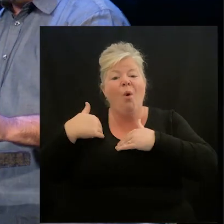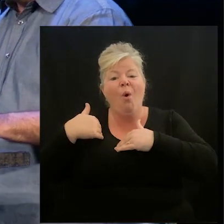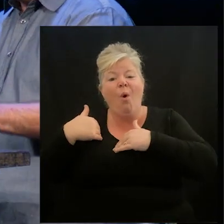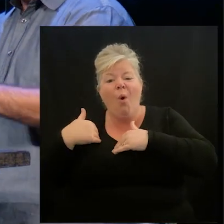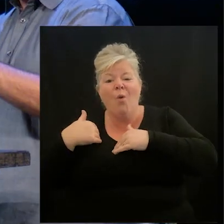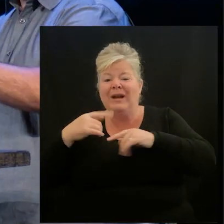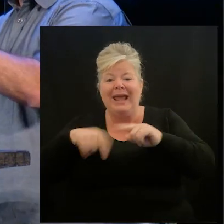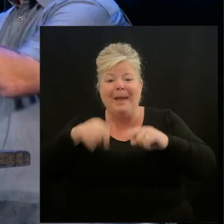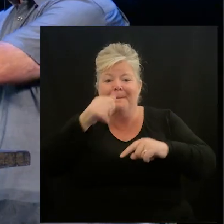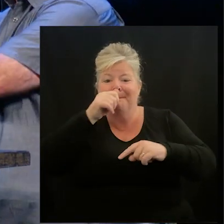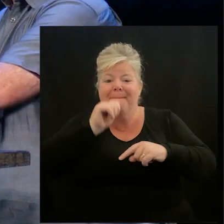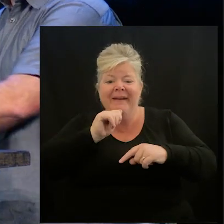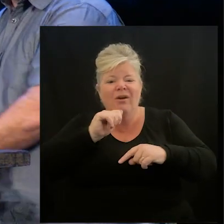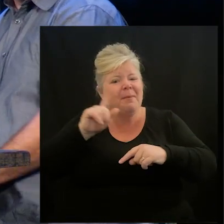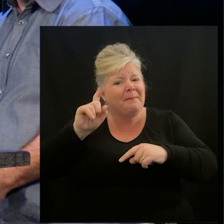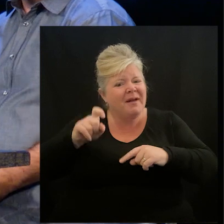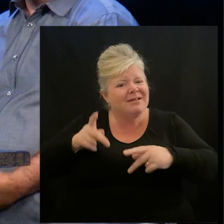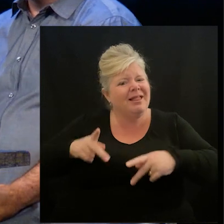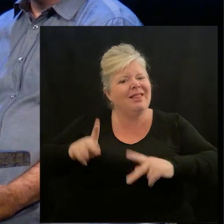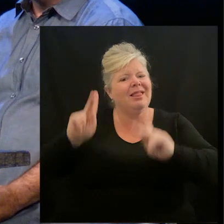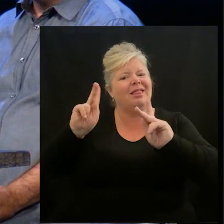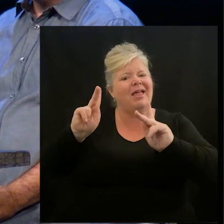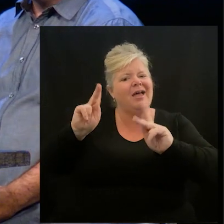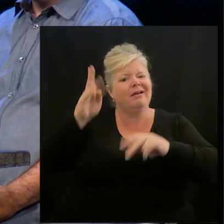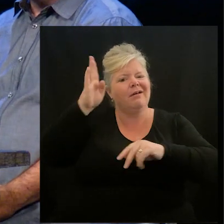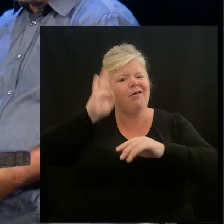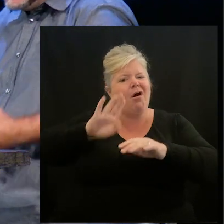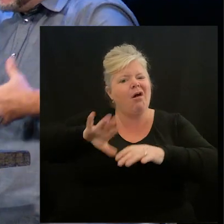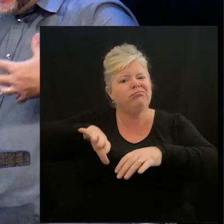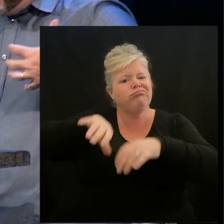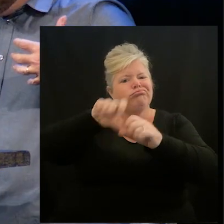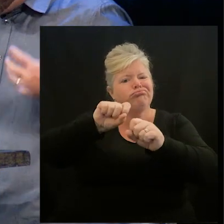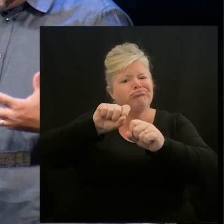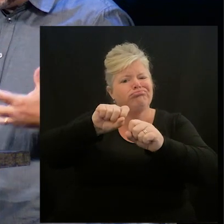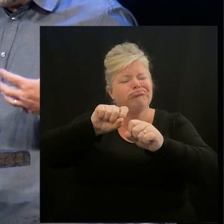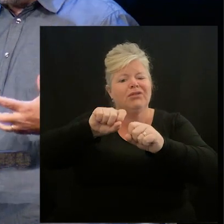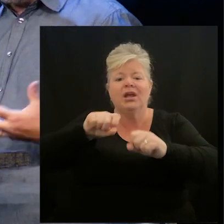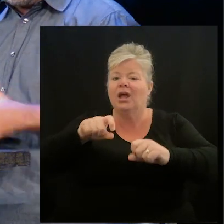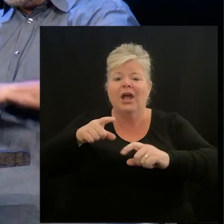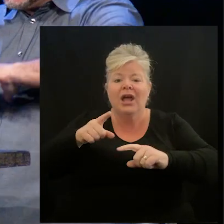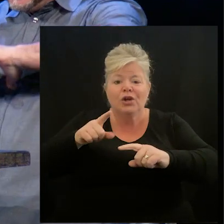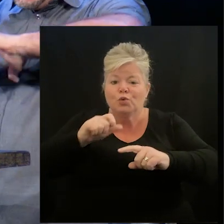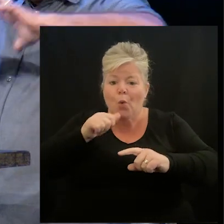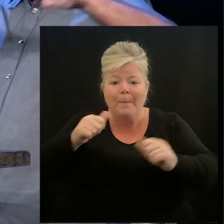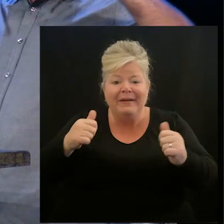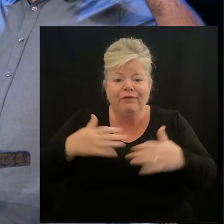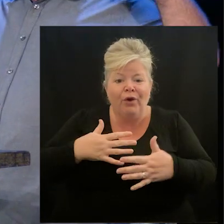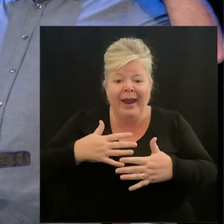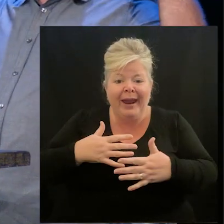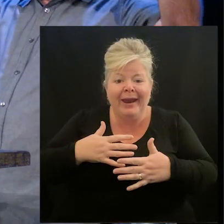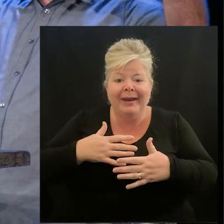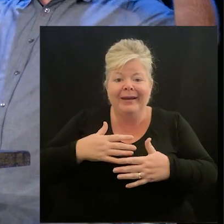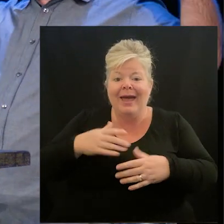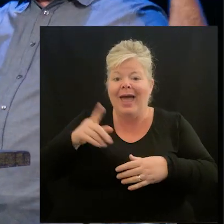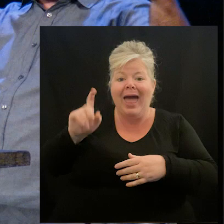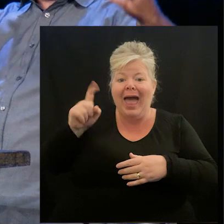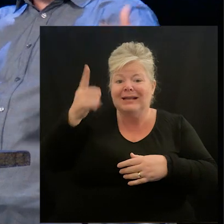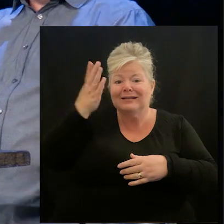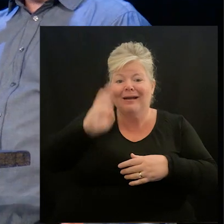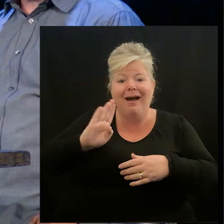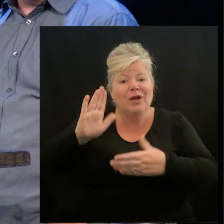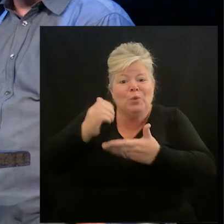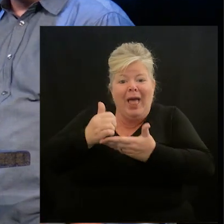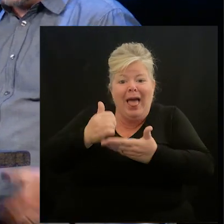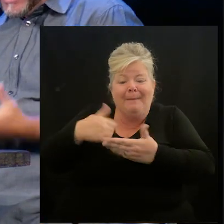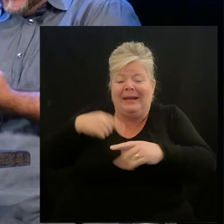unbearable, we have to let him bear the load. We can't be afraid to go to God and say, God, help, I can't